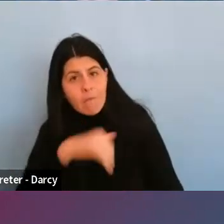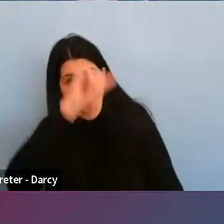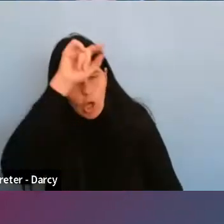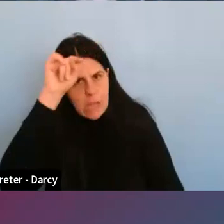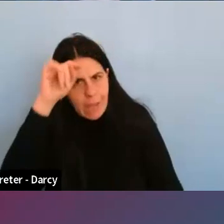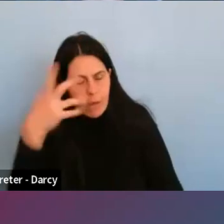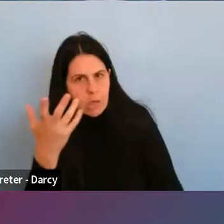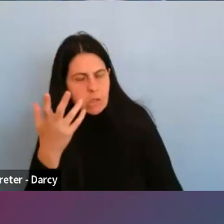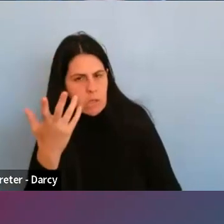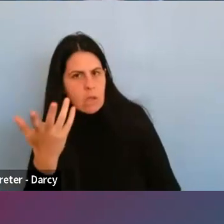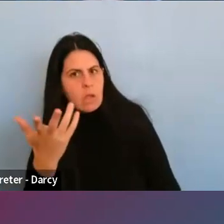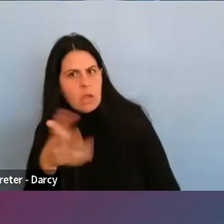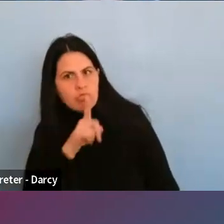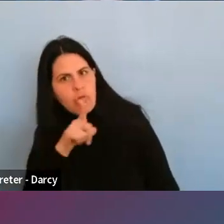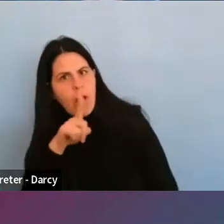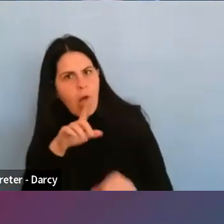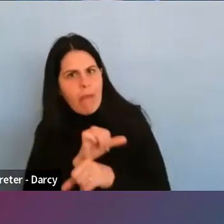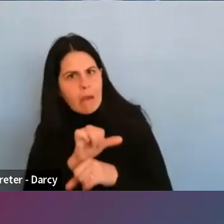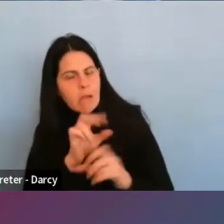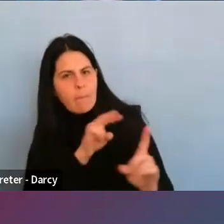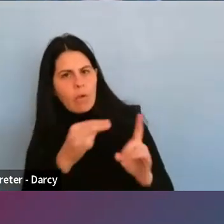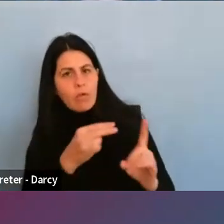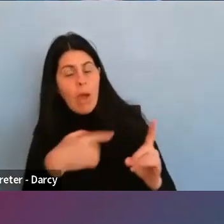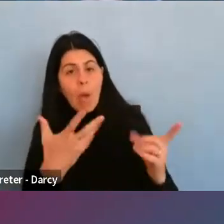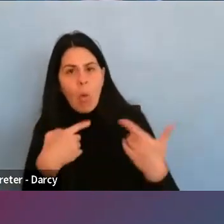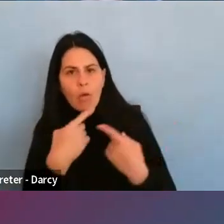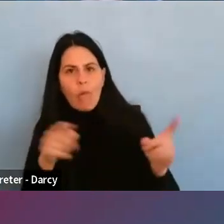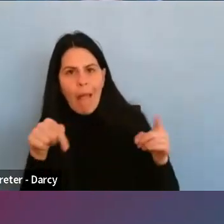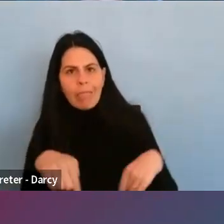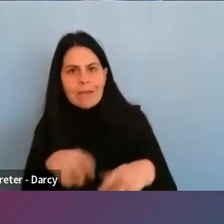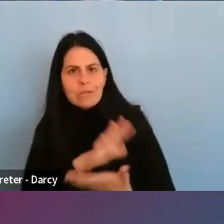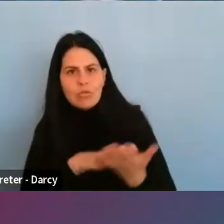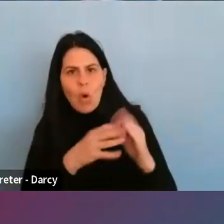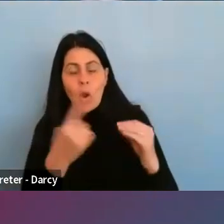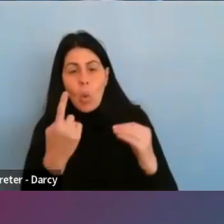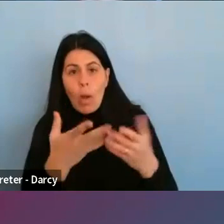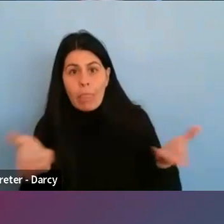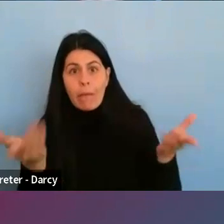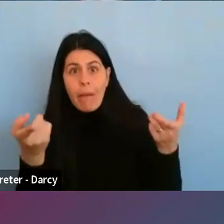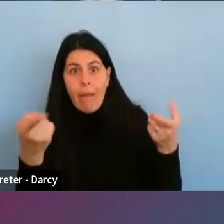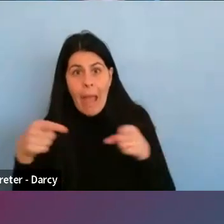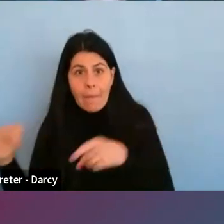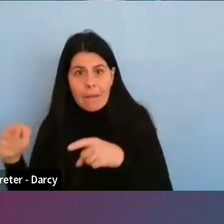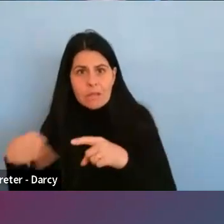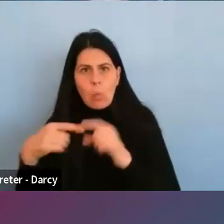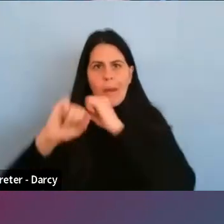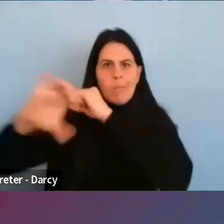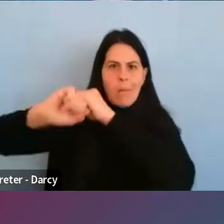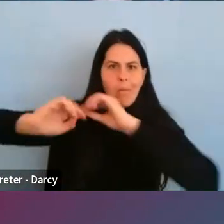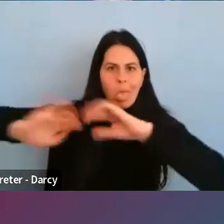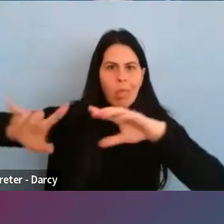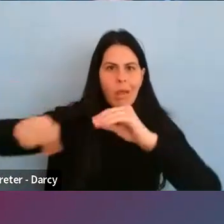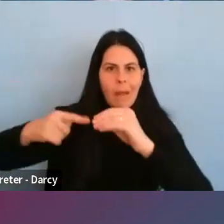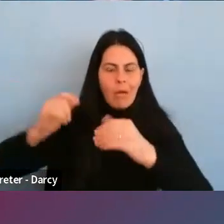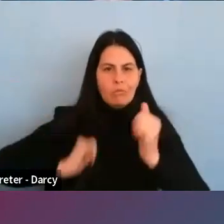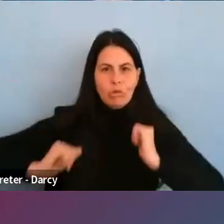authentic point of view. I want to tell this story. And one of the things that happened when the publicity went out about this show was